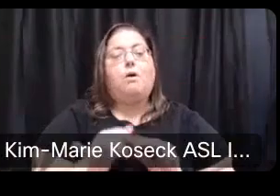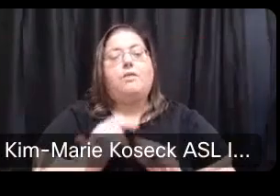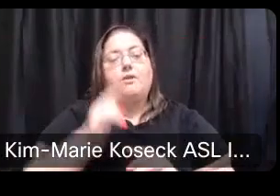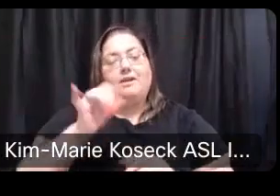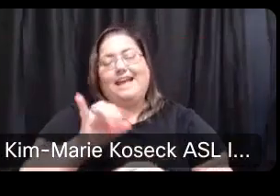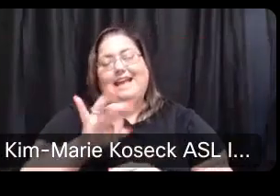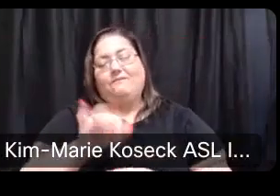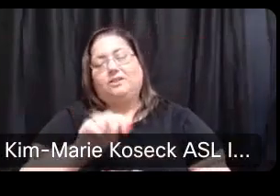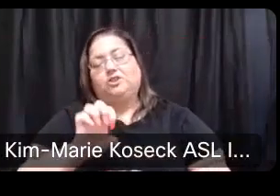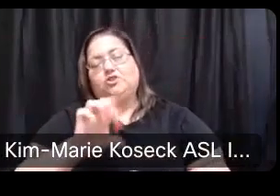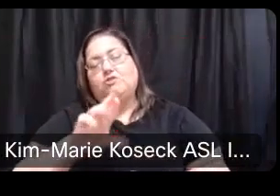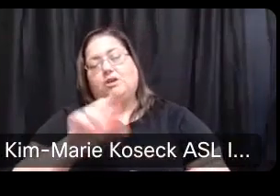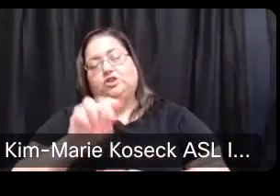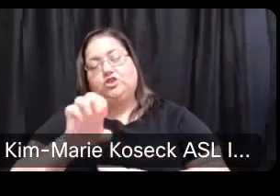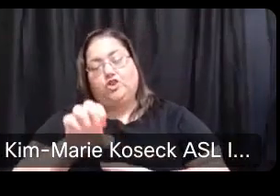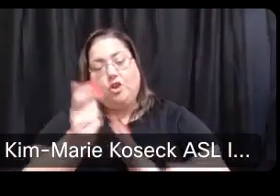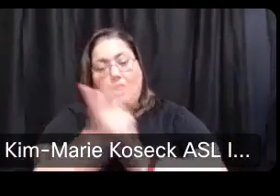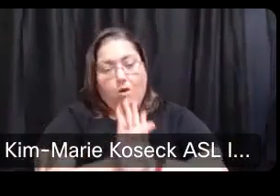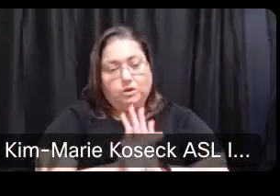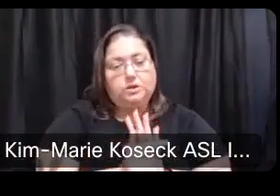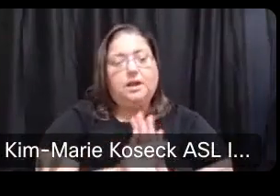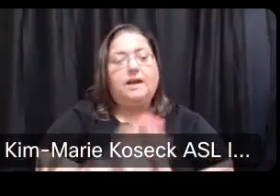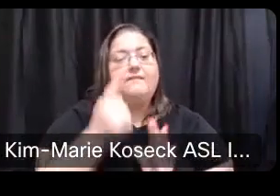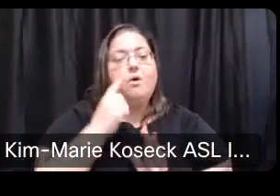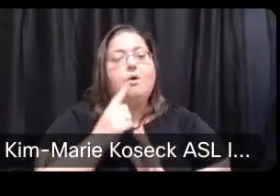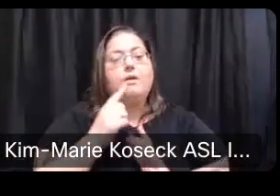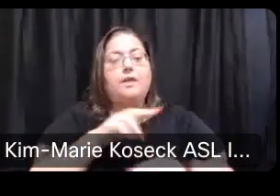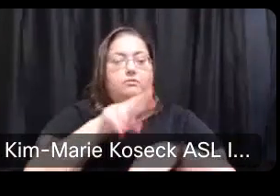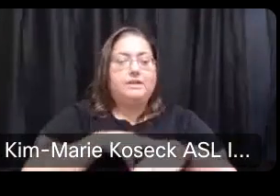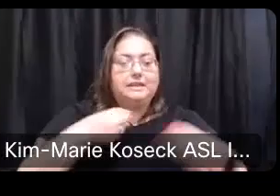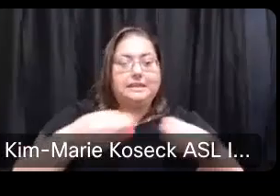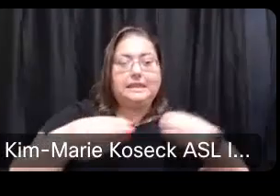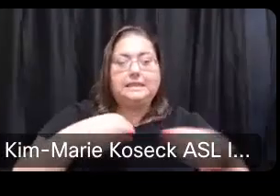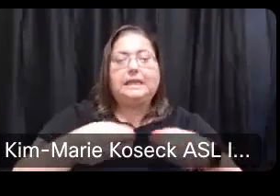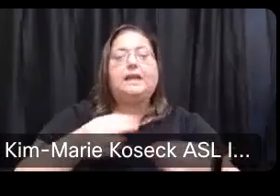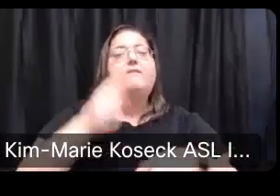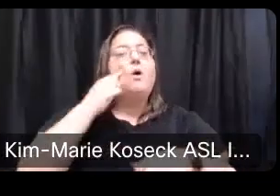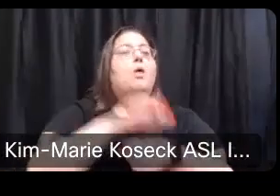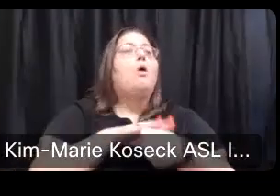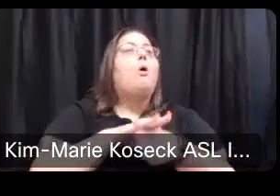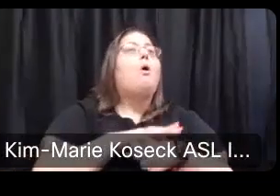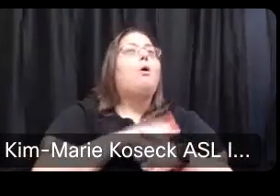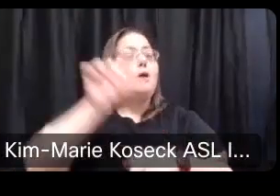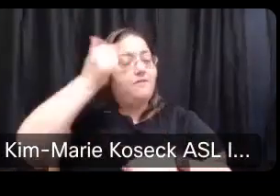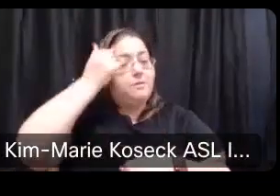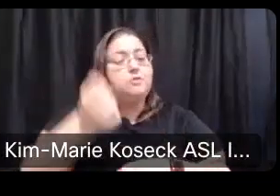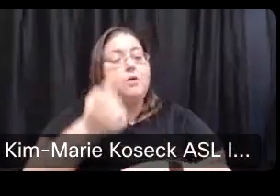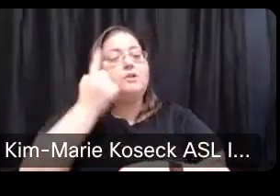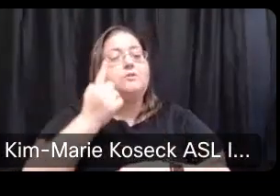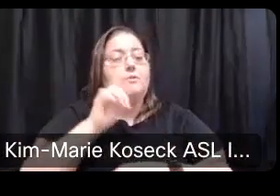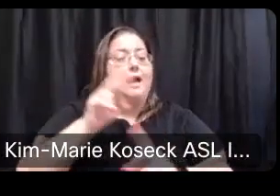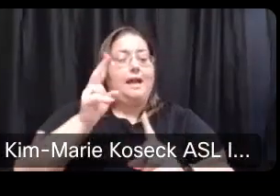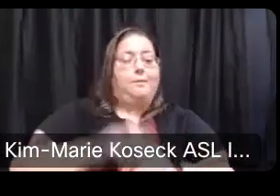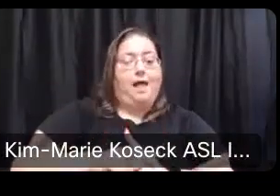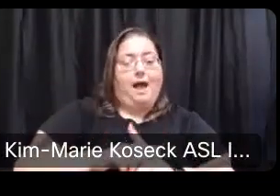We required model local laws to enhance resiliency, again, to help local governments understand and apply resiliency